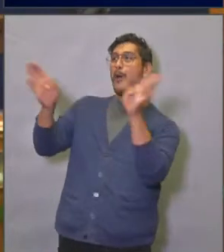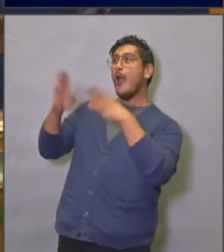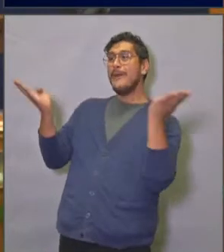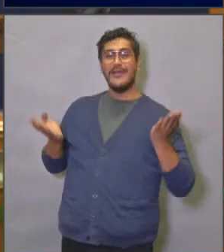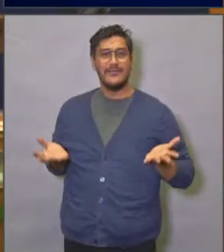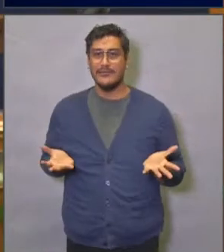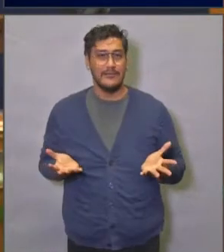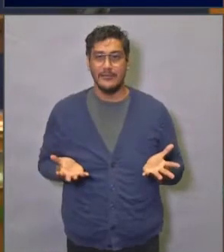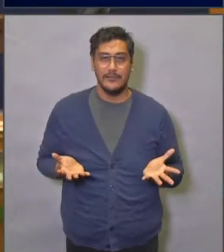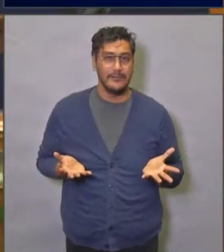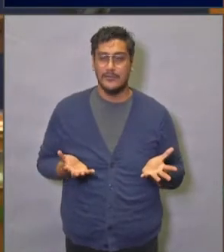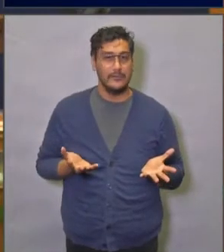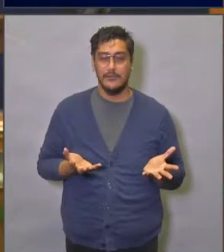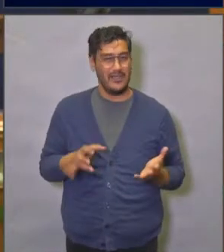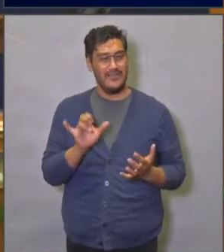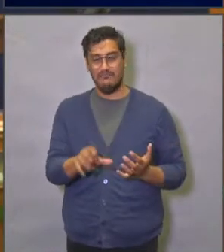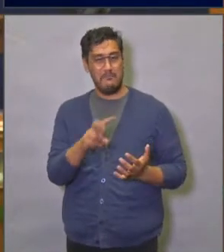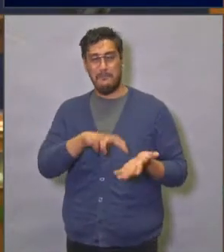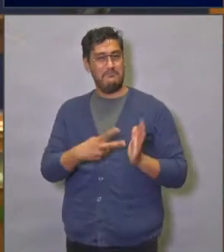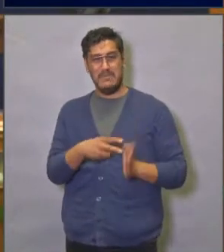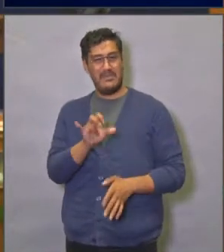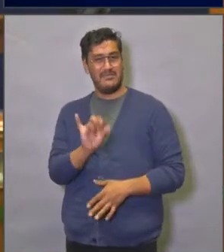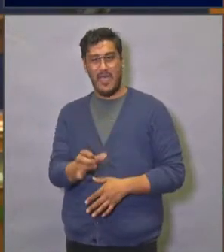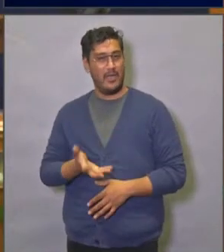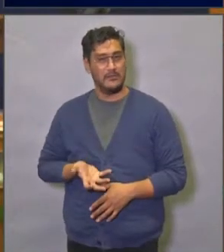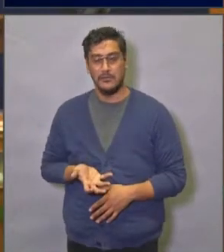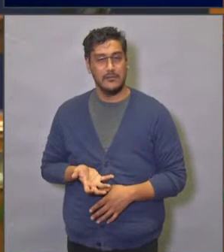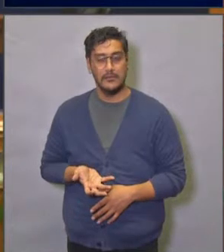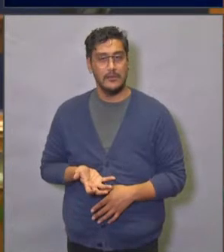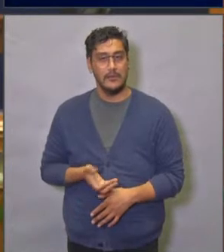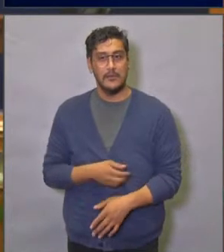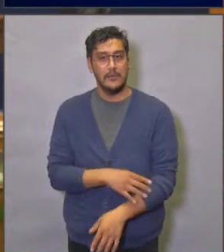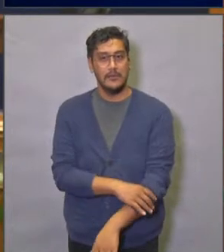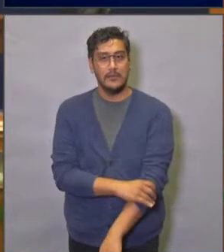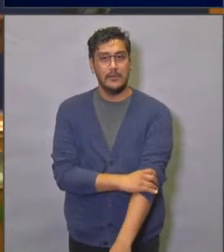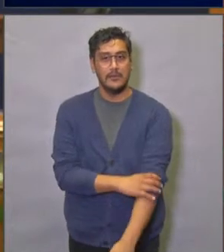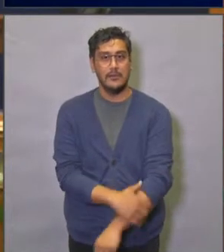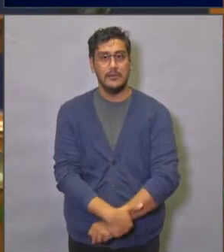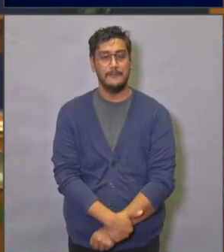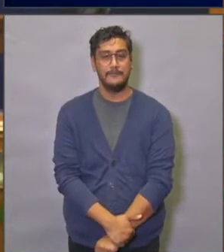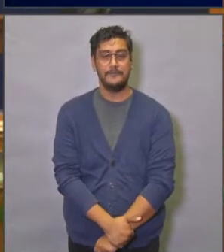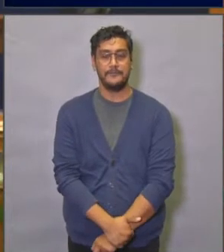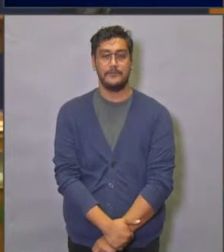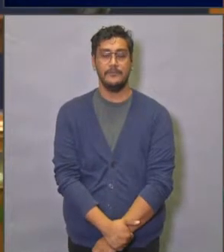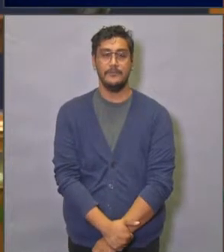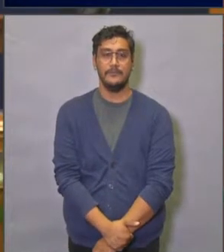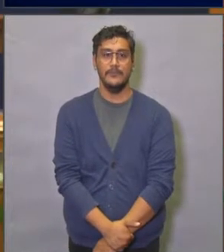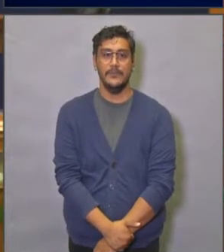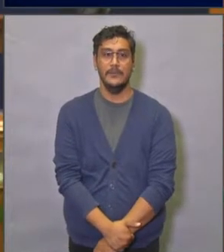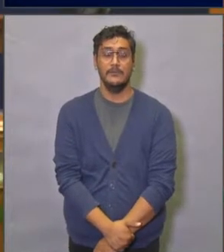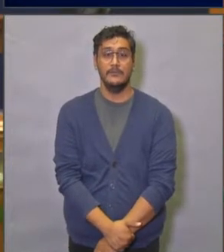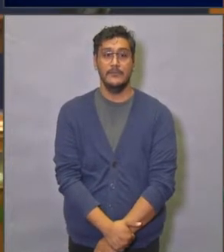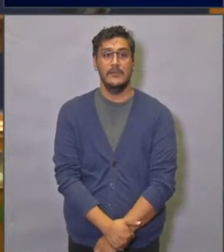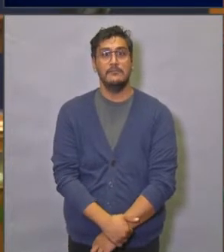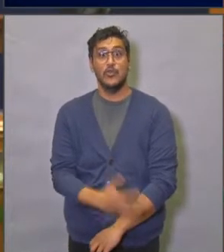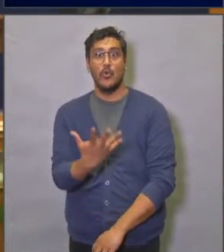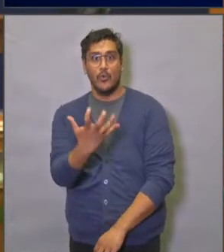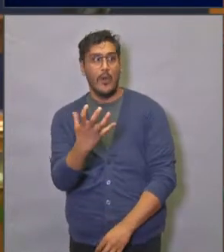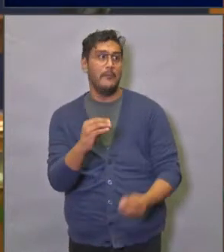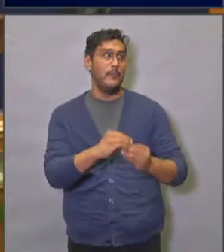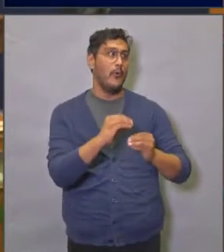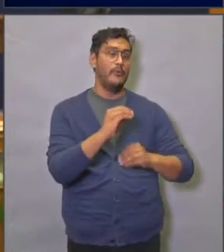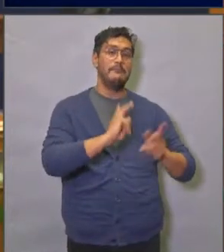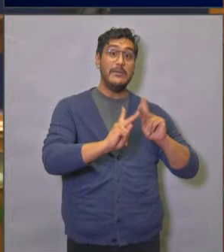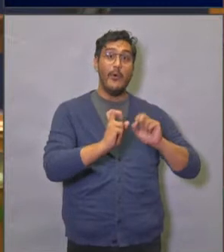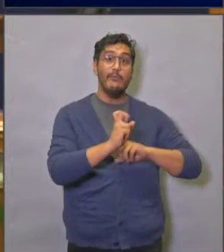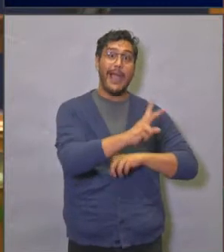point, reopen whatever makes sense from our perspectives as wanting to do more things, get more people back to